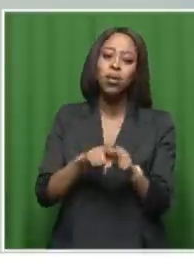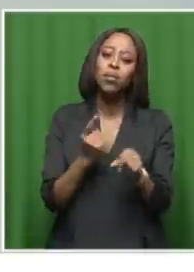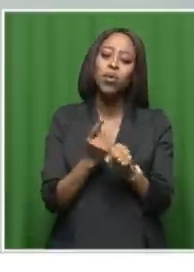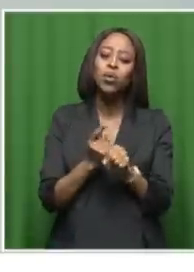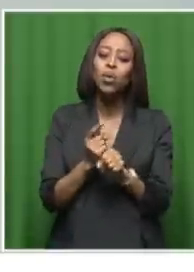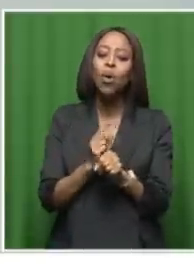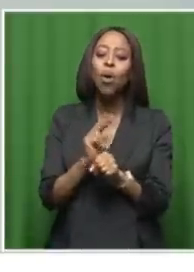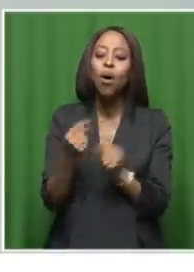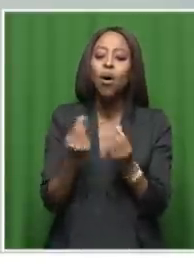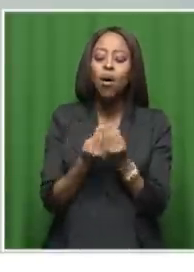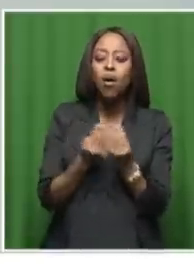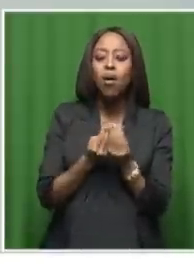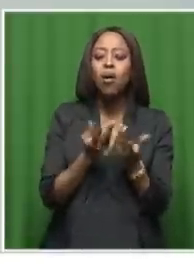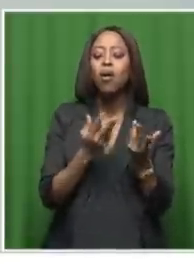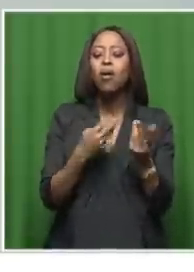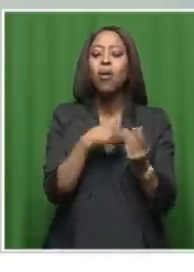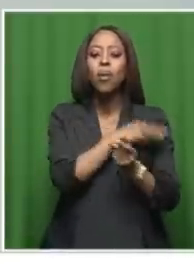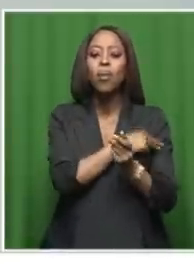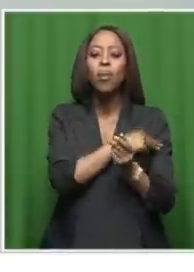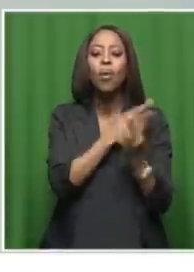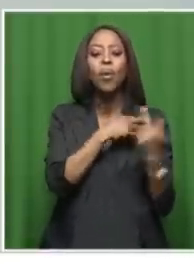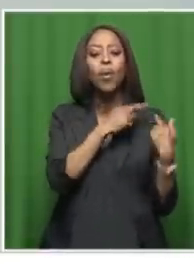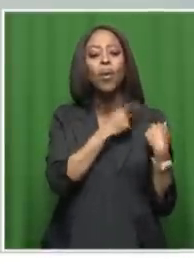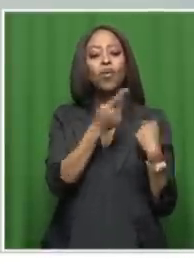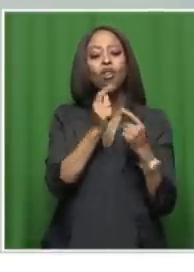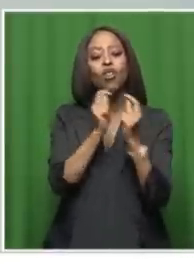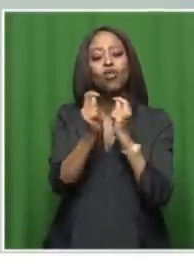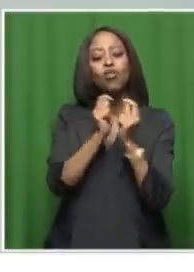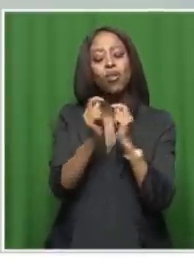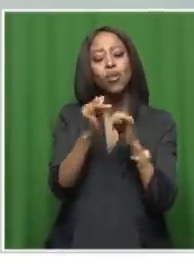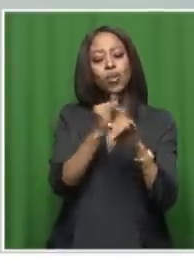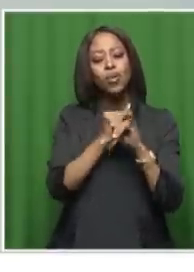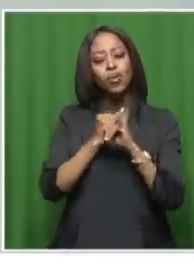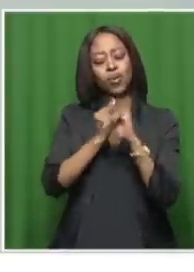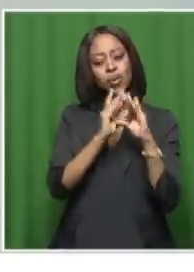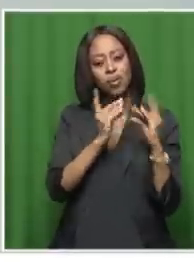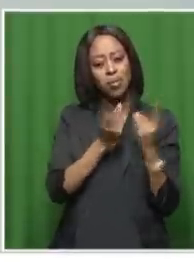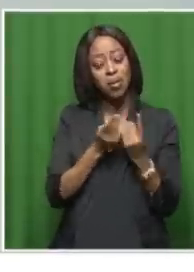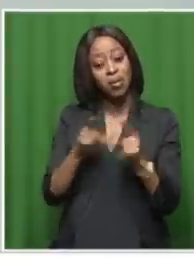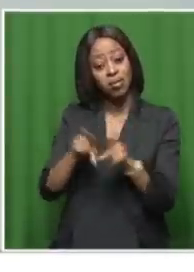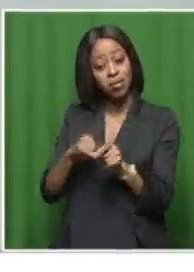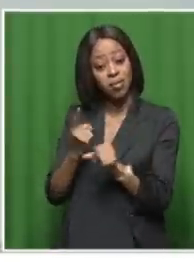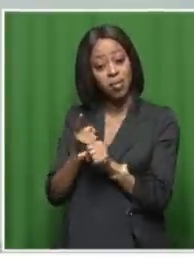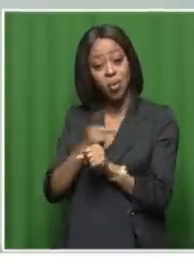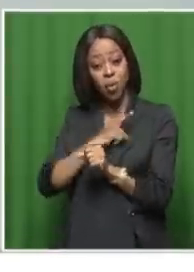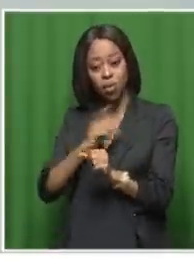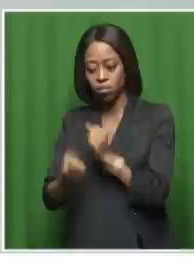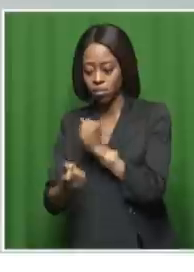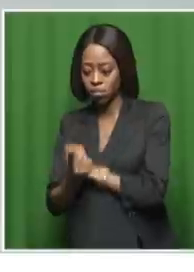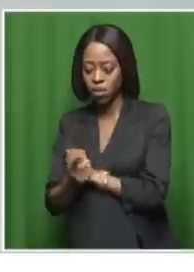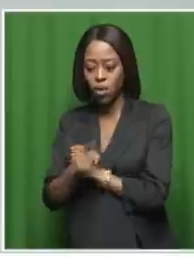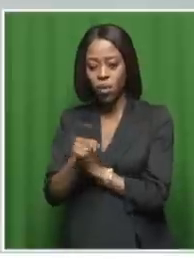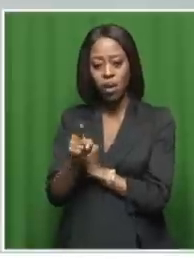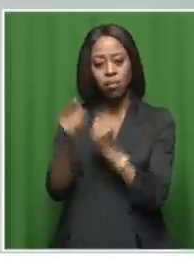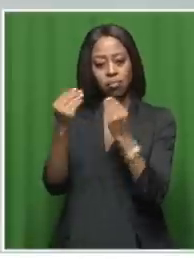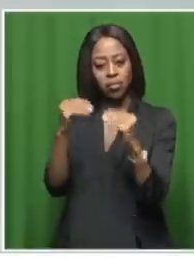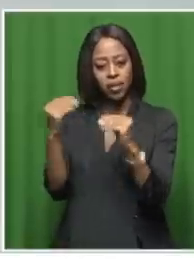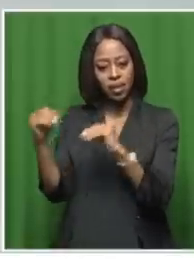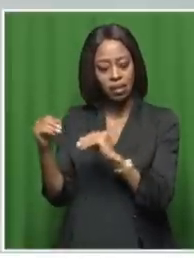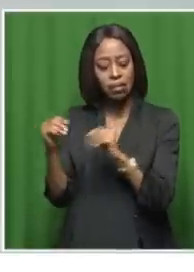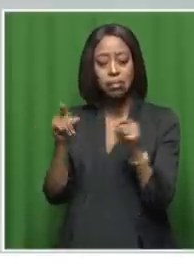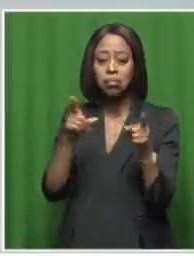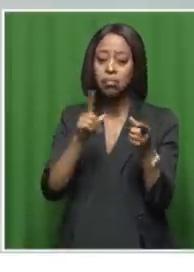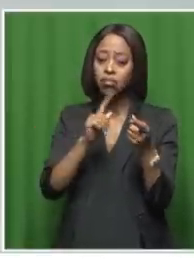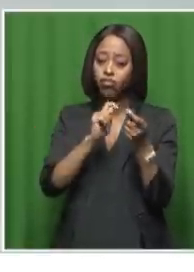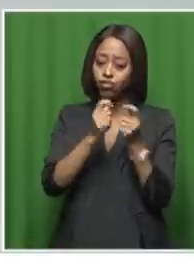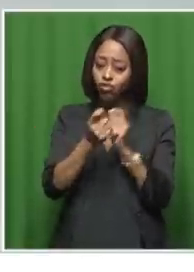incentives by the minister responsible for the Department of Trade, Industry and Competition, as it happens with big businesses. We need to amend